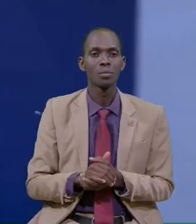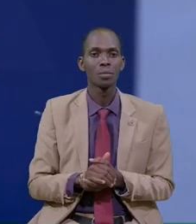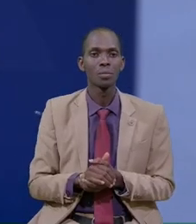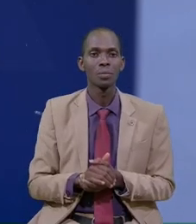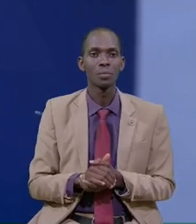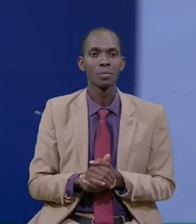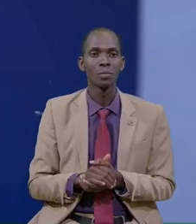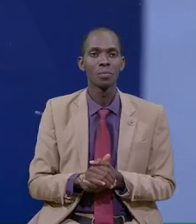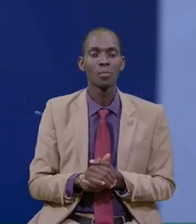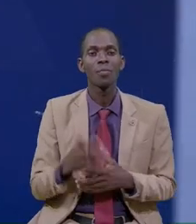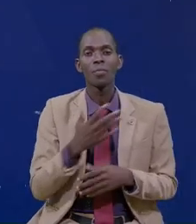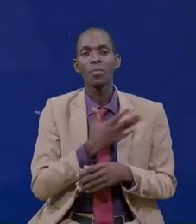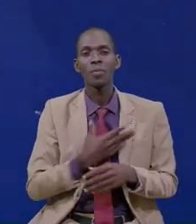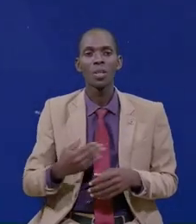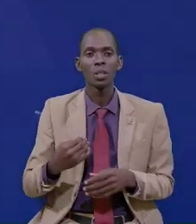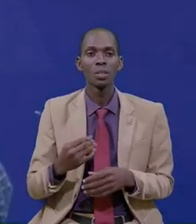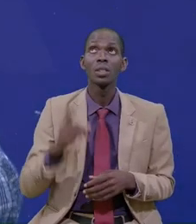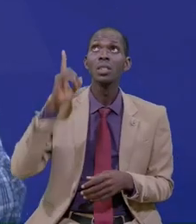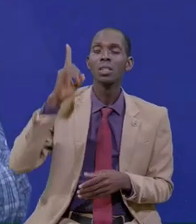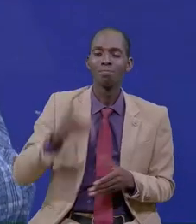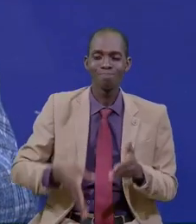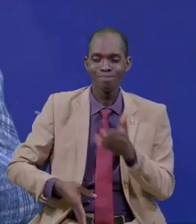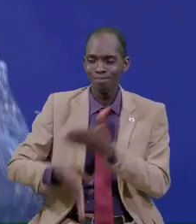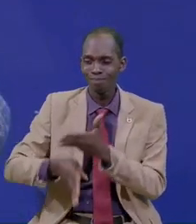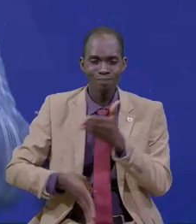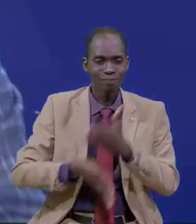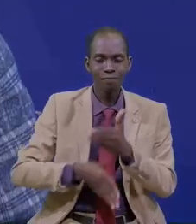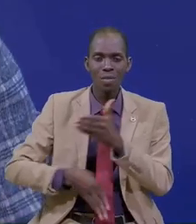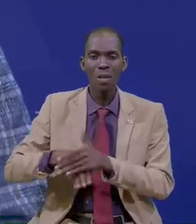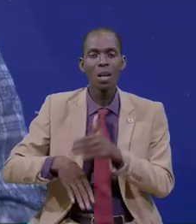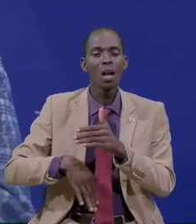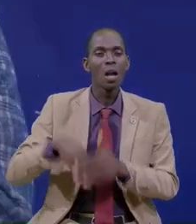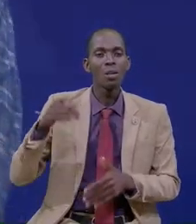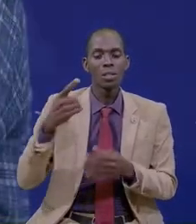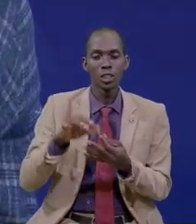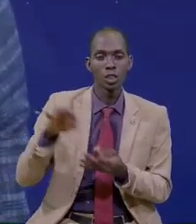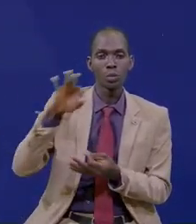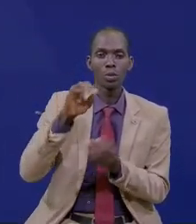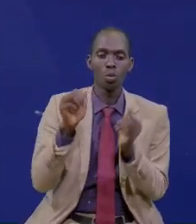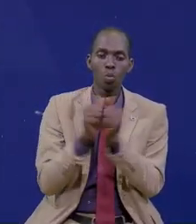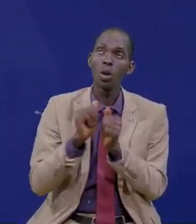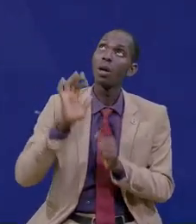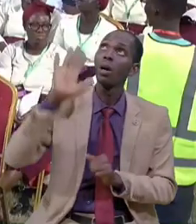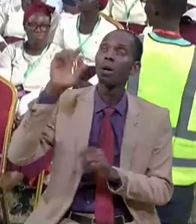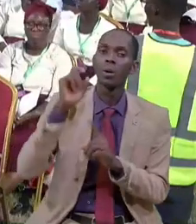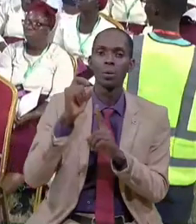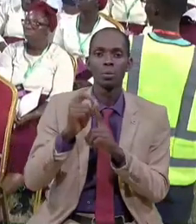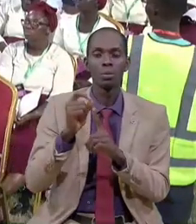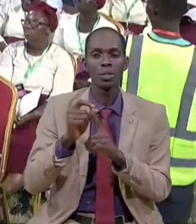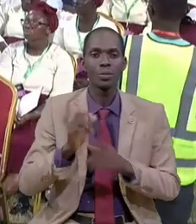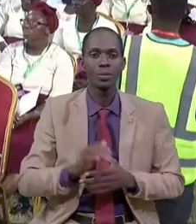plusieurs démoniaques. And he cast out the spirits with his word. Il chassa les esprits par sa